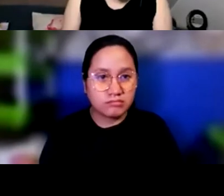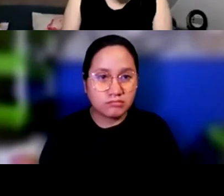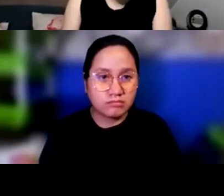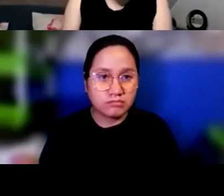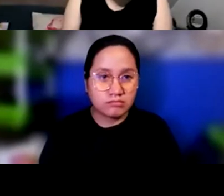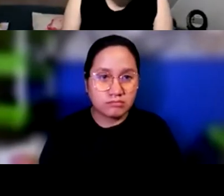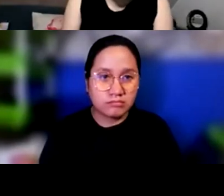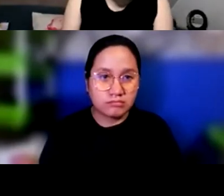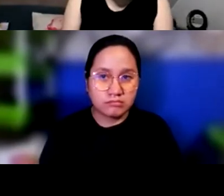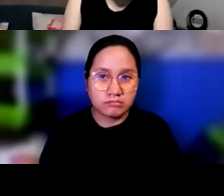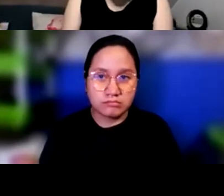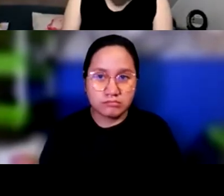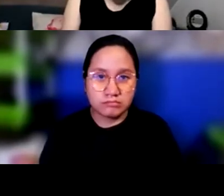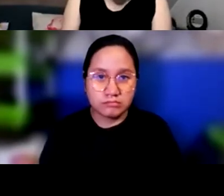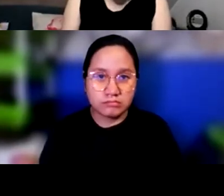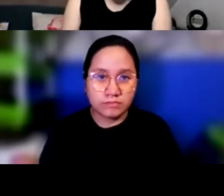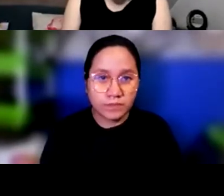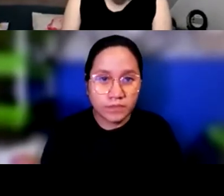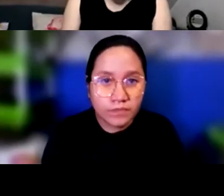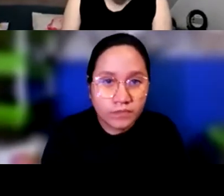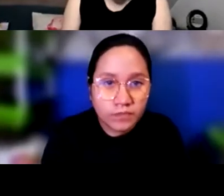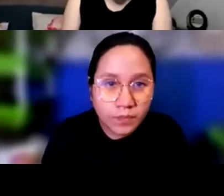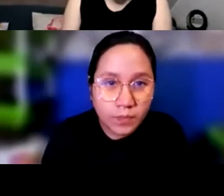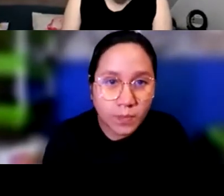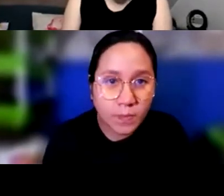So this is a classmate, a coworker,